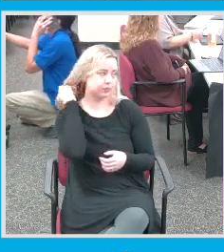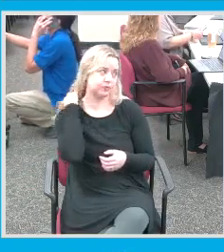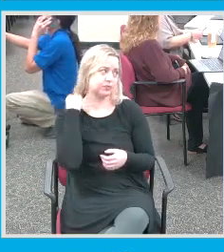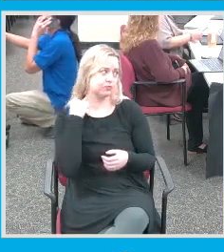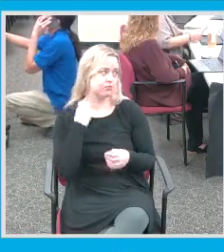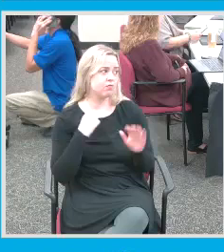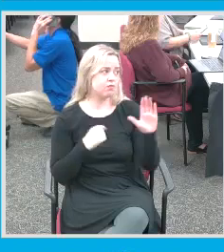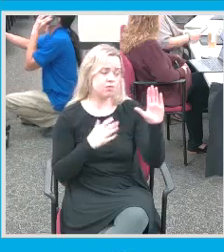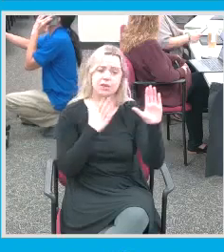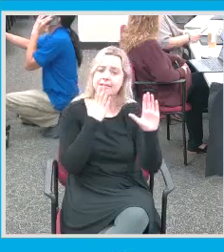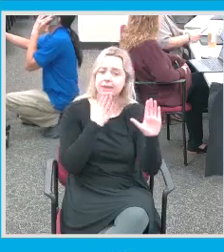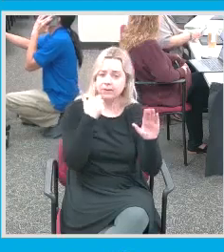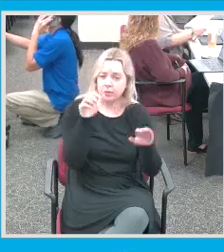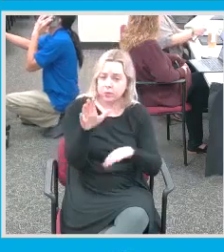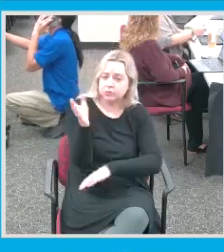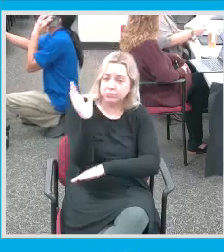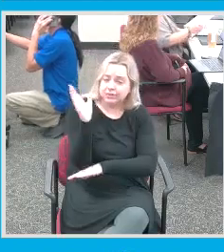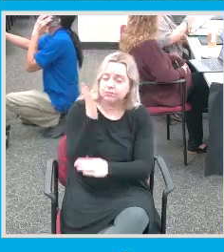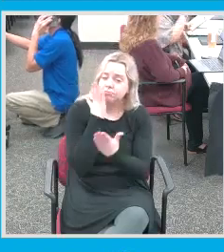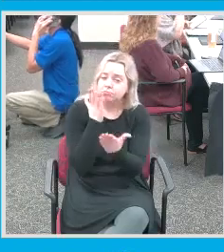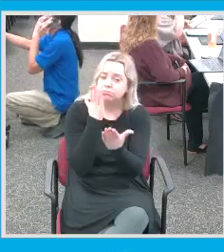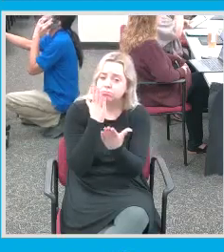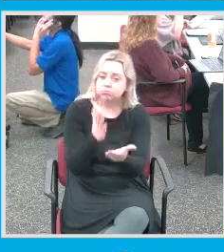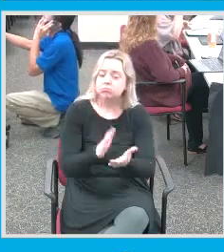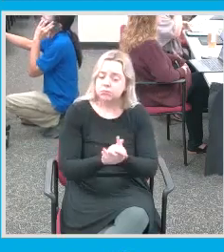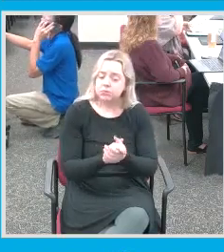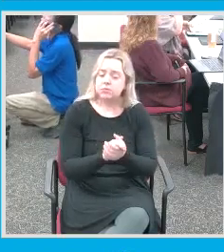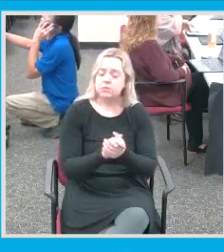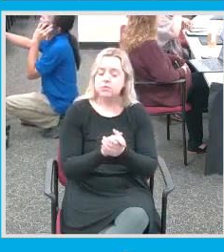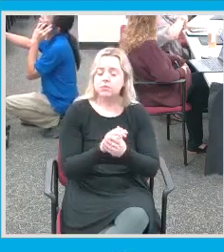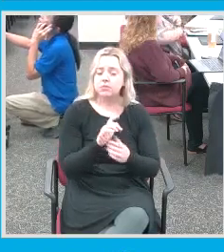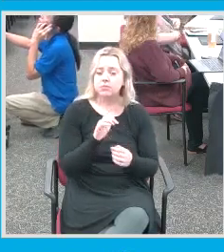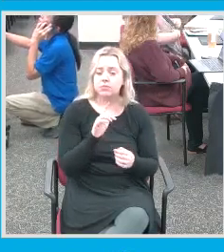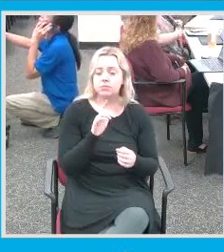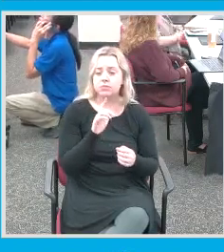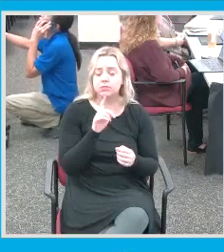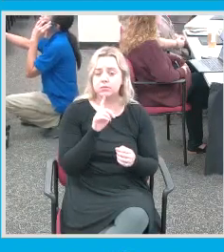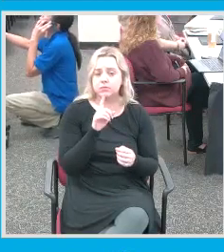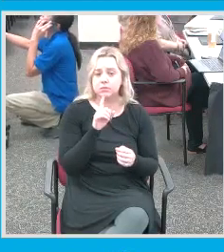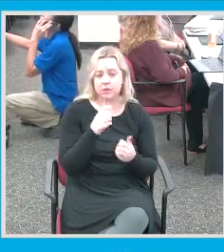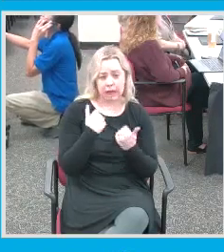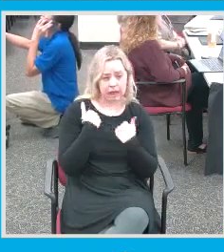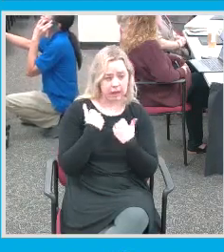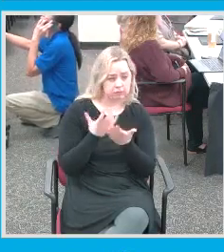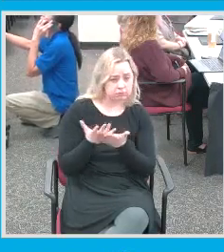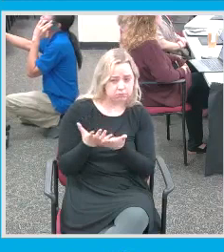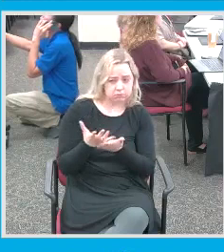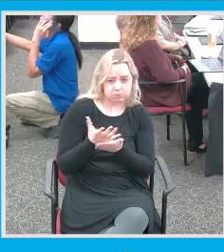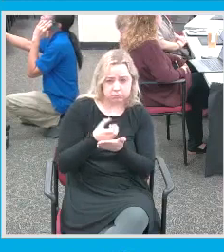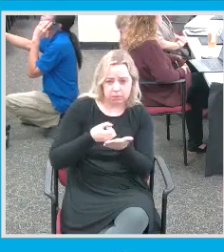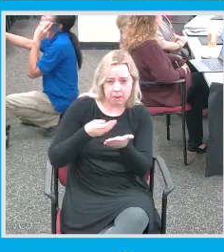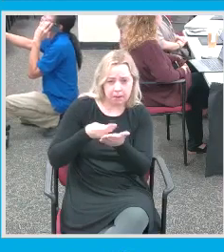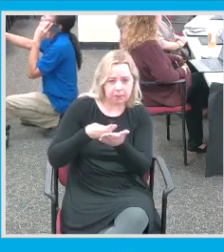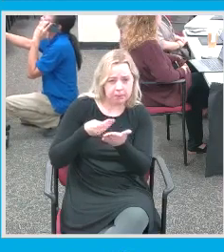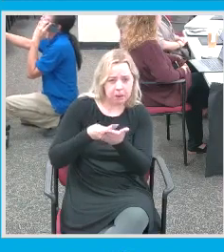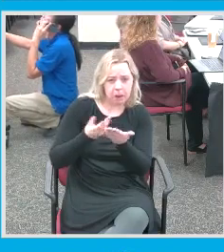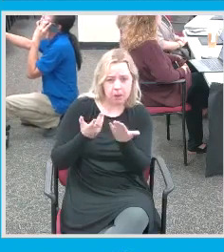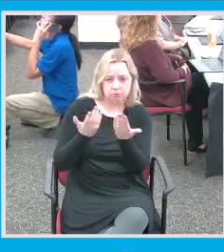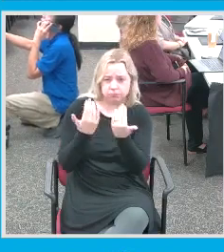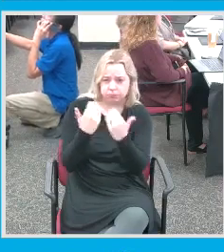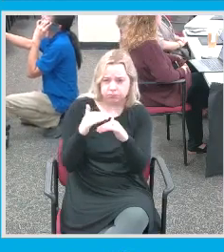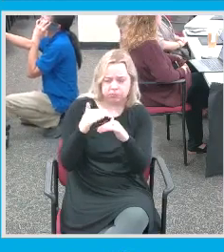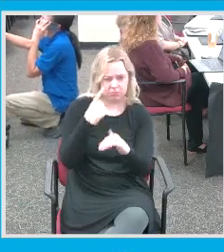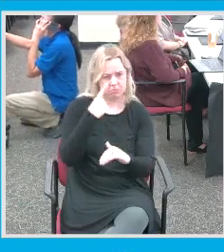Yeah, thanks for the presentation. Are there income levels, or can you just explain the financial side of it to